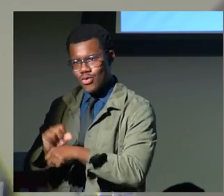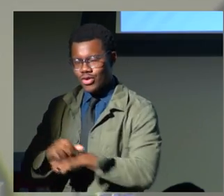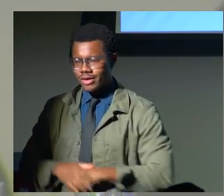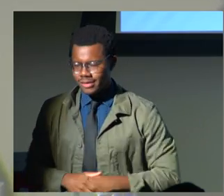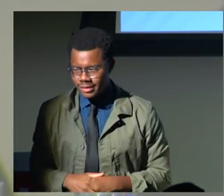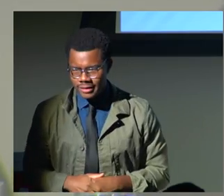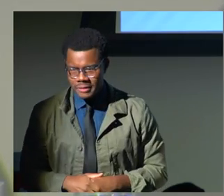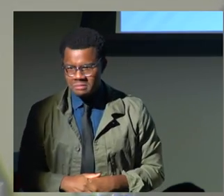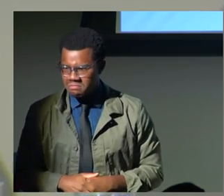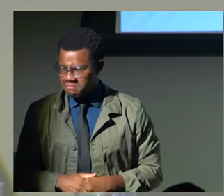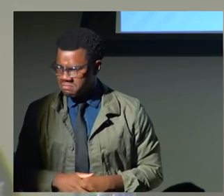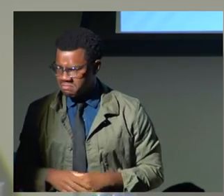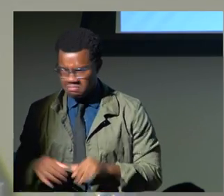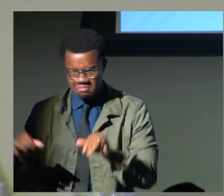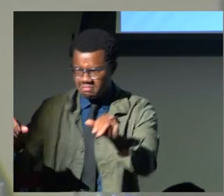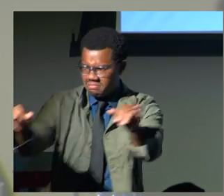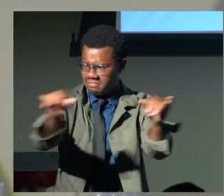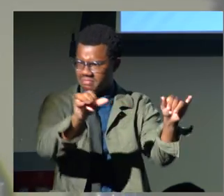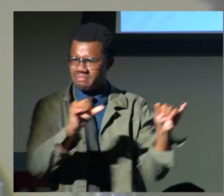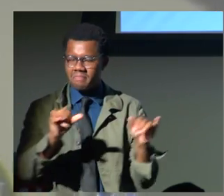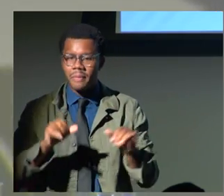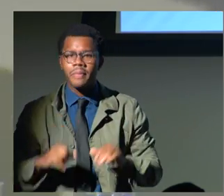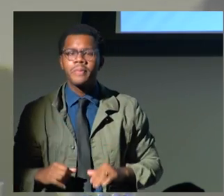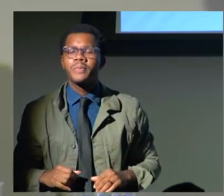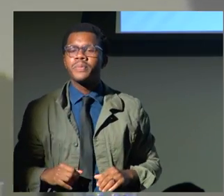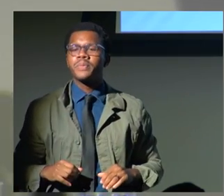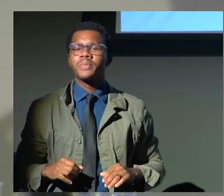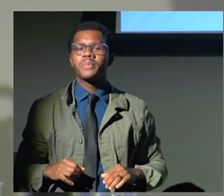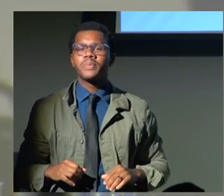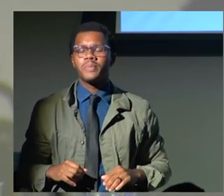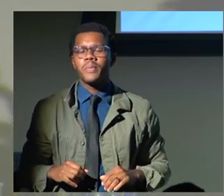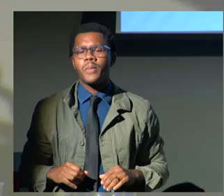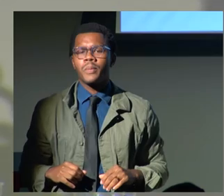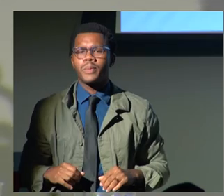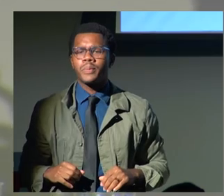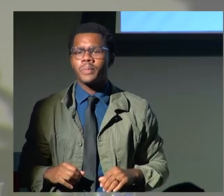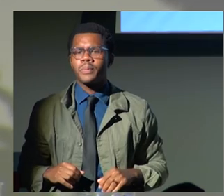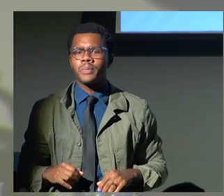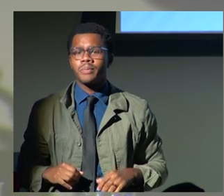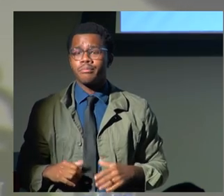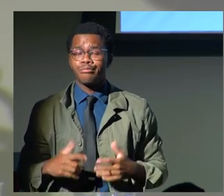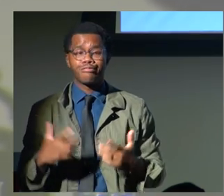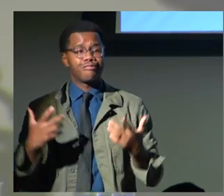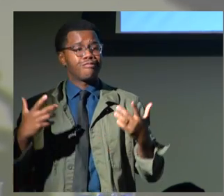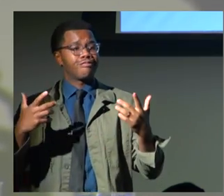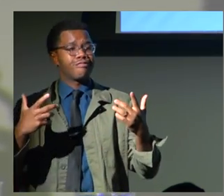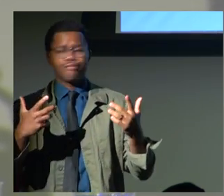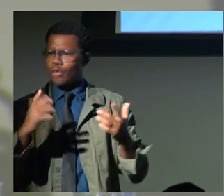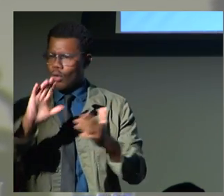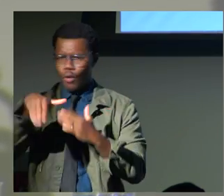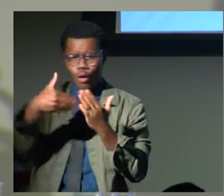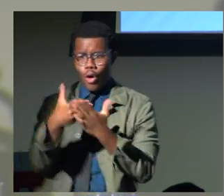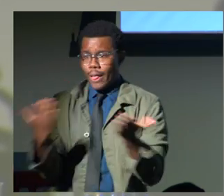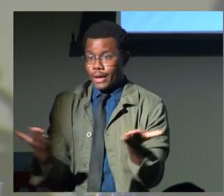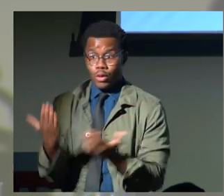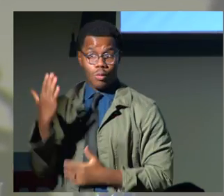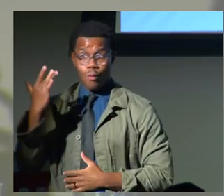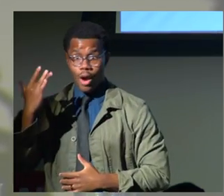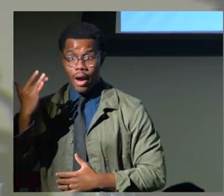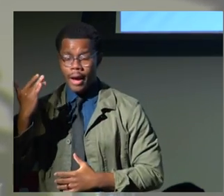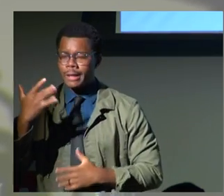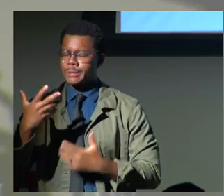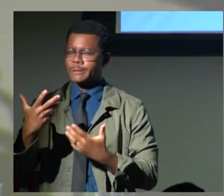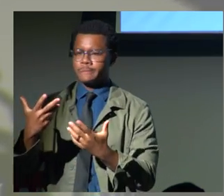are. Yes. I mean, no one is here by means of a seamless pathway. Everyone is here by means of a